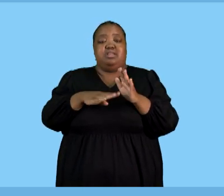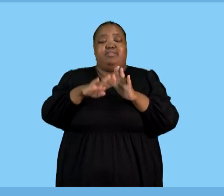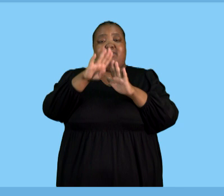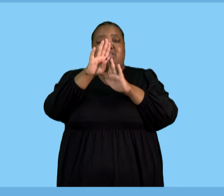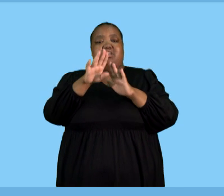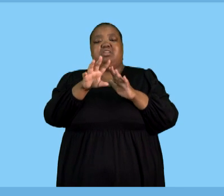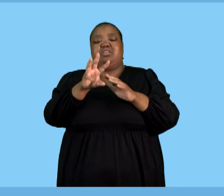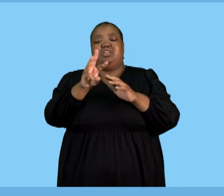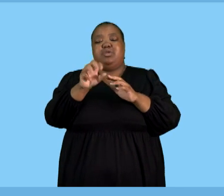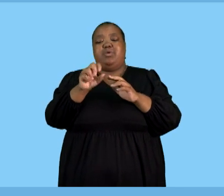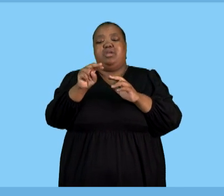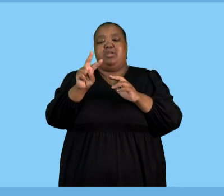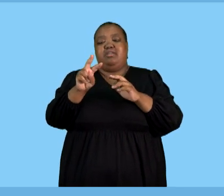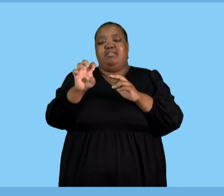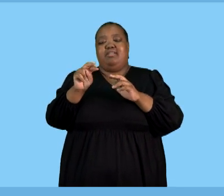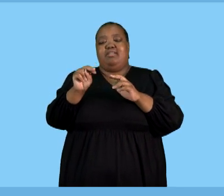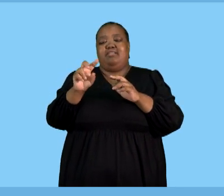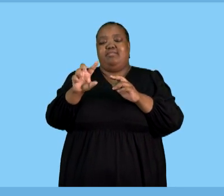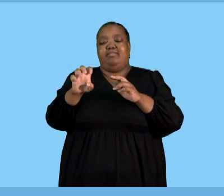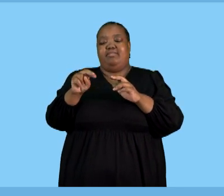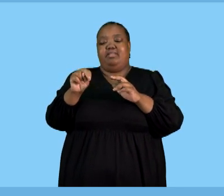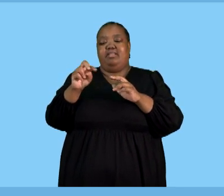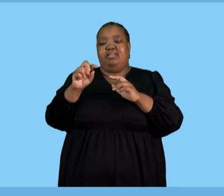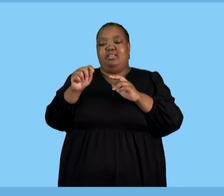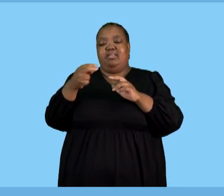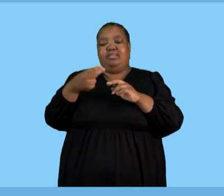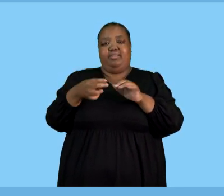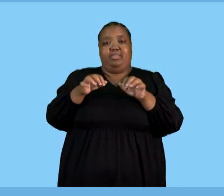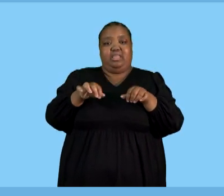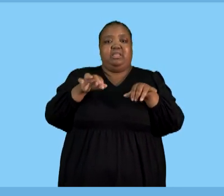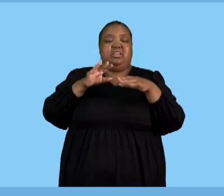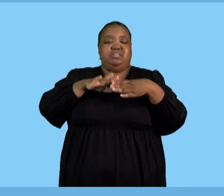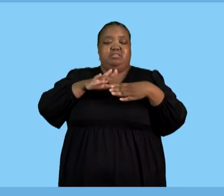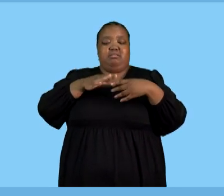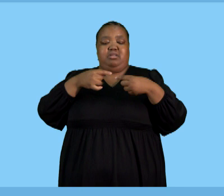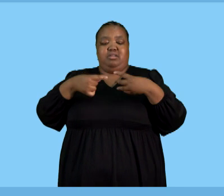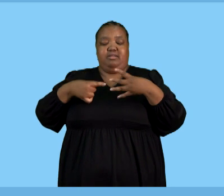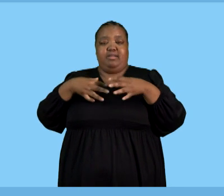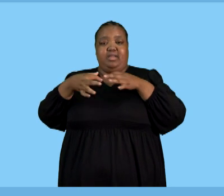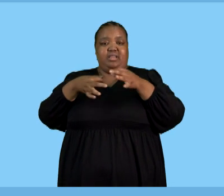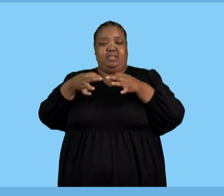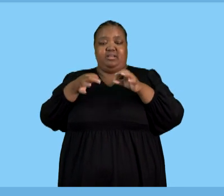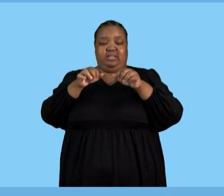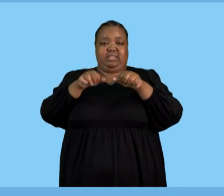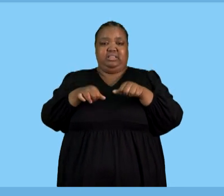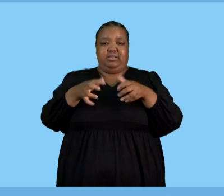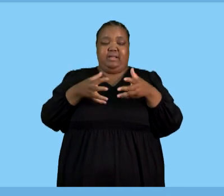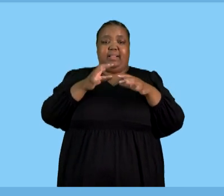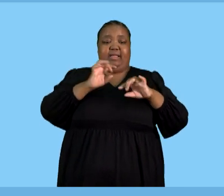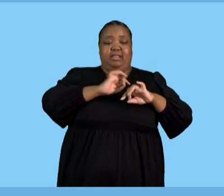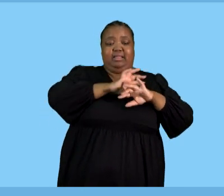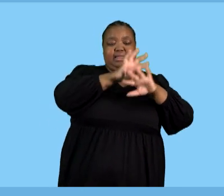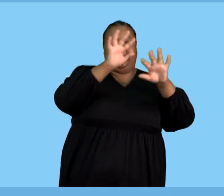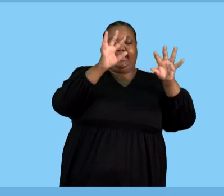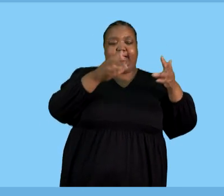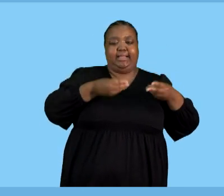increasing in terms of the wavelength. Now, we've also given reasons why we can either have a diffused